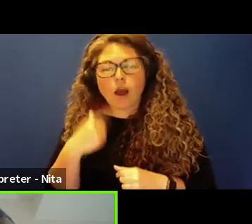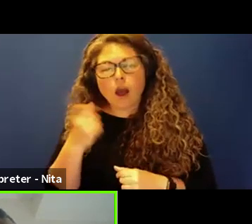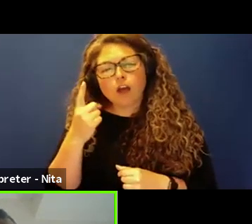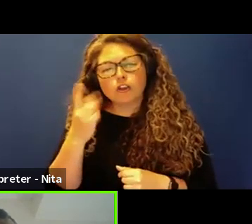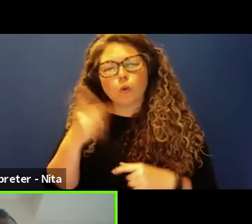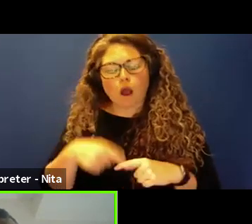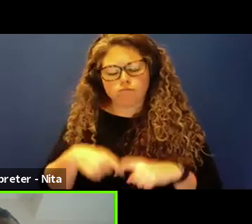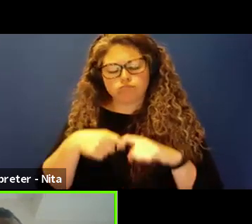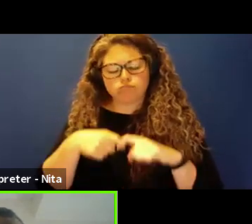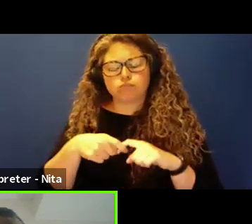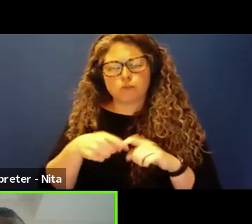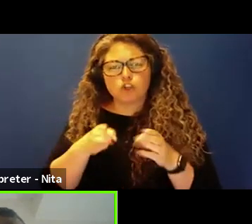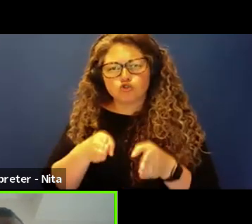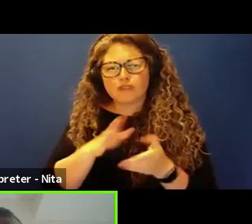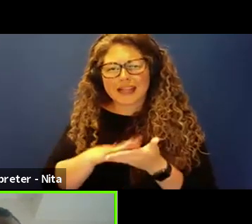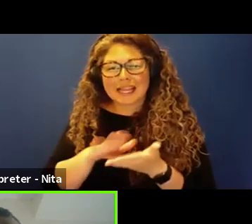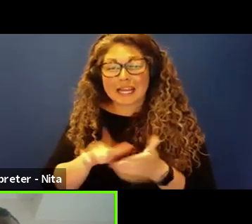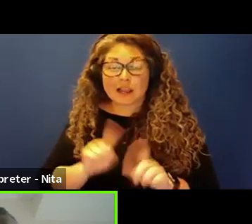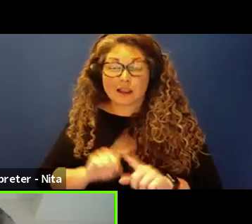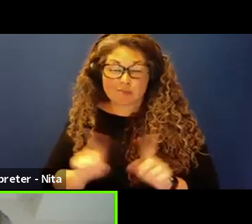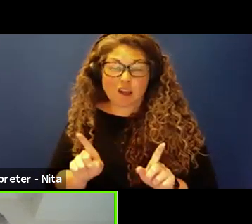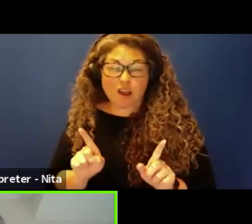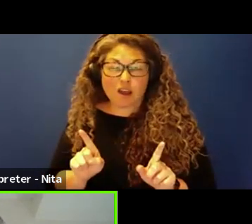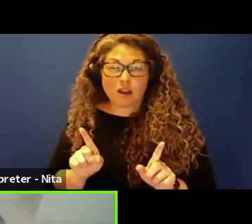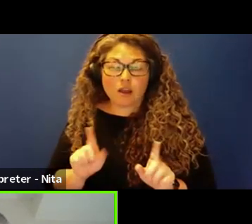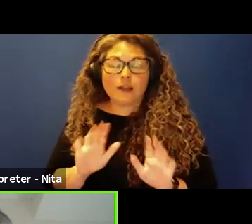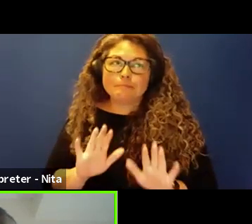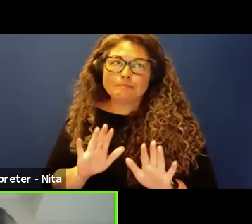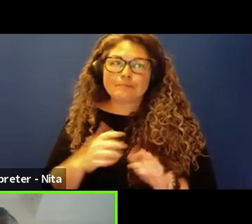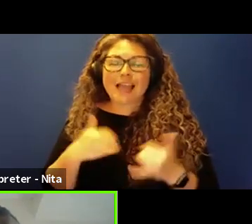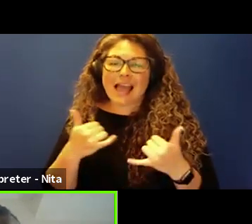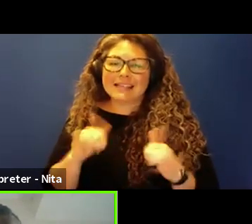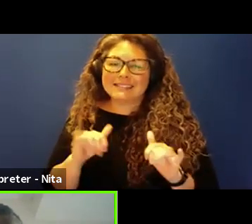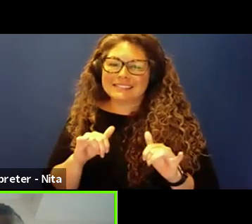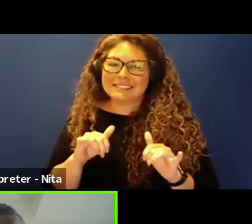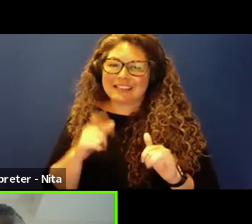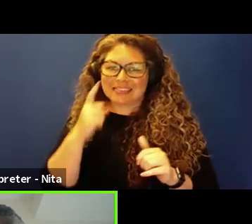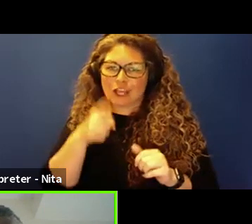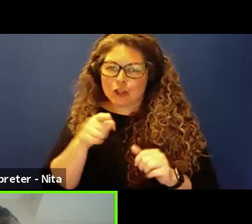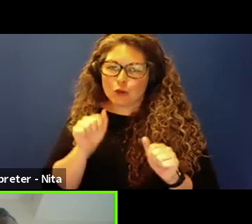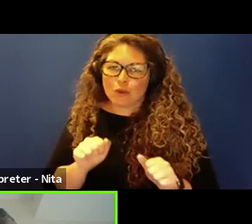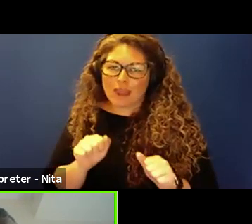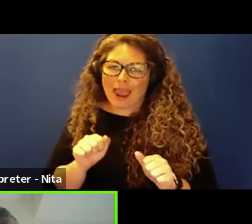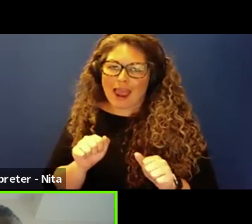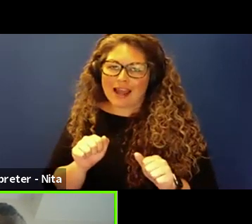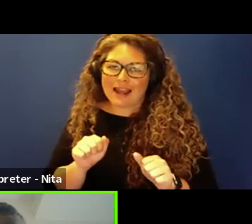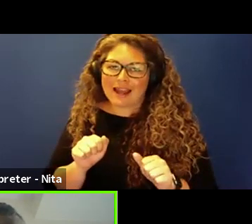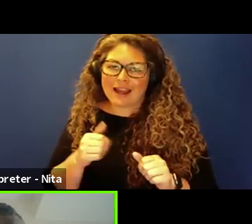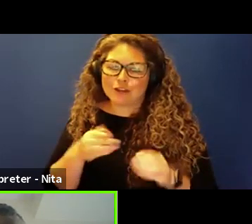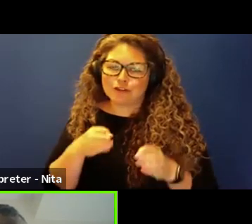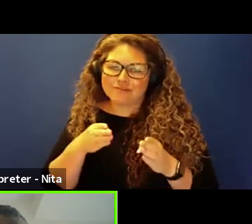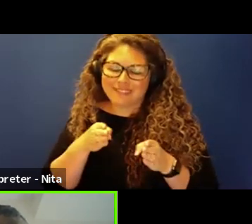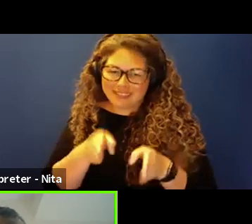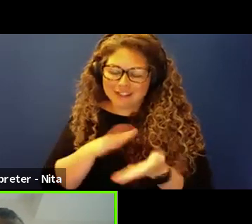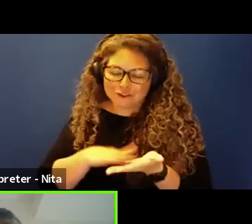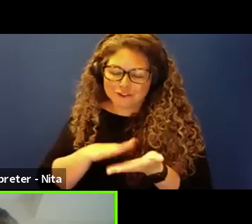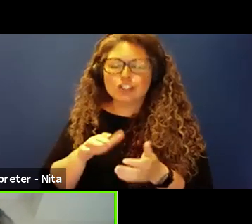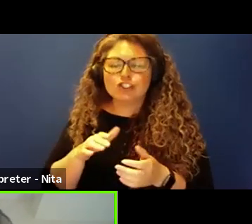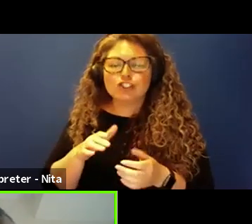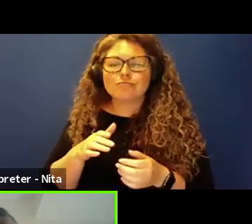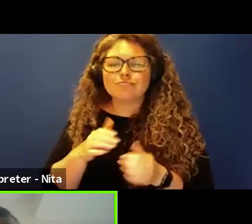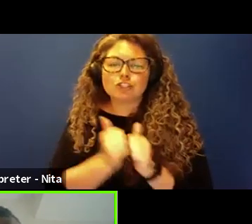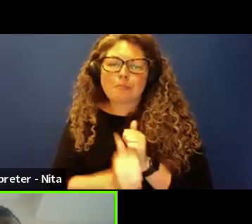have street cleaning. But, well, I still think you can have street cleaners and they just go around to park cars. Is anything to